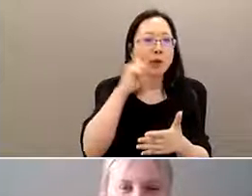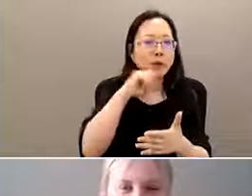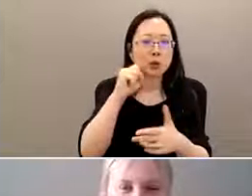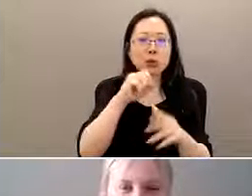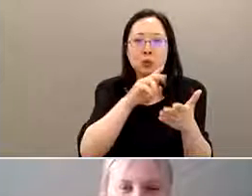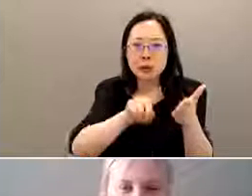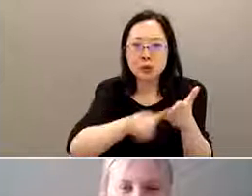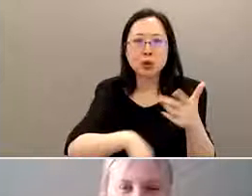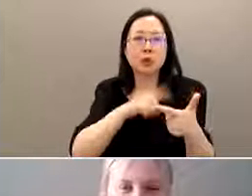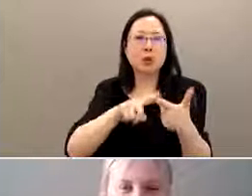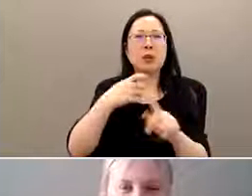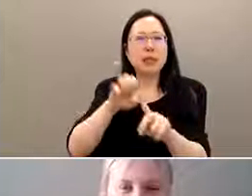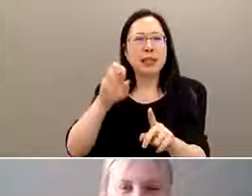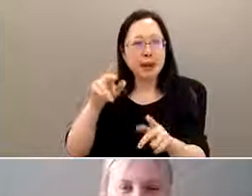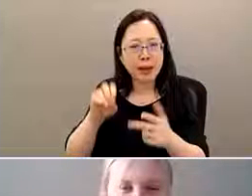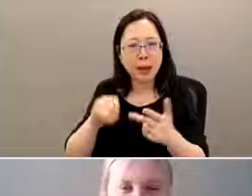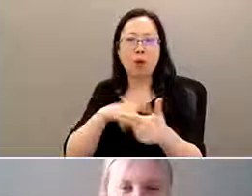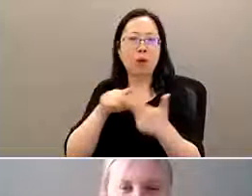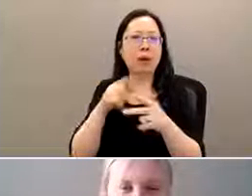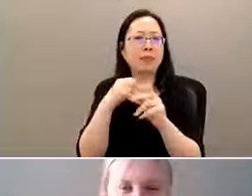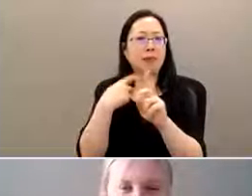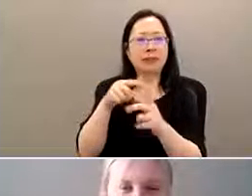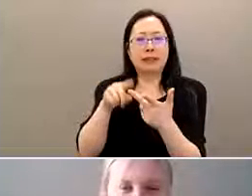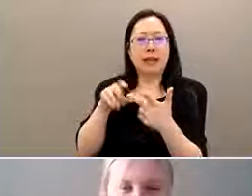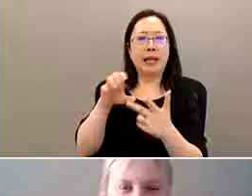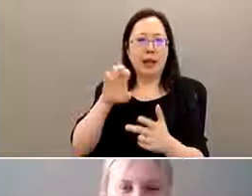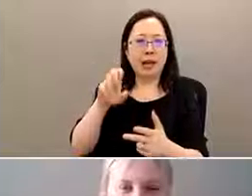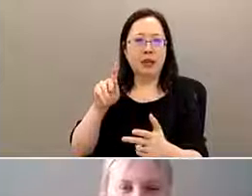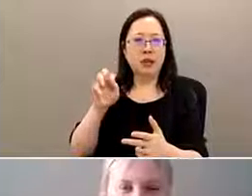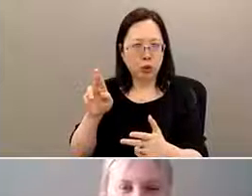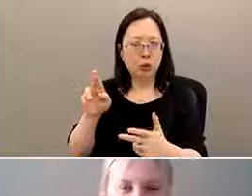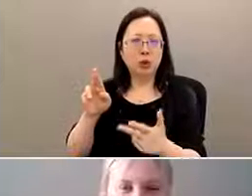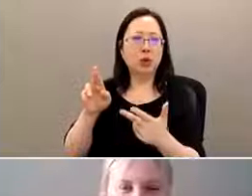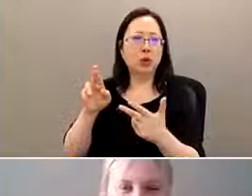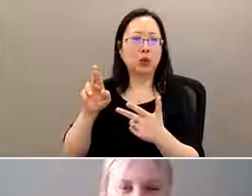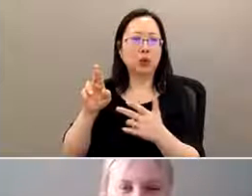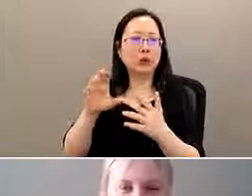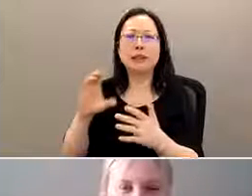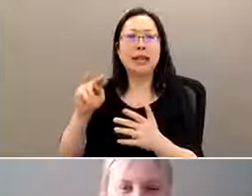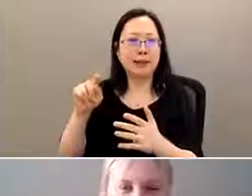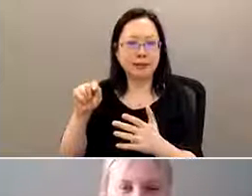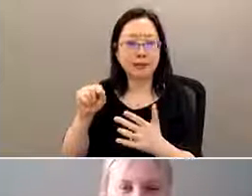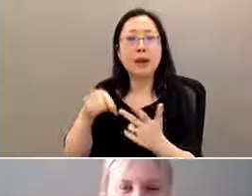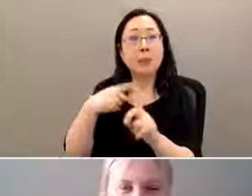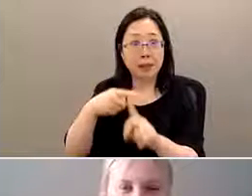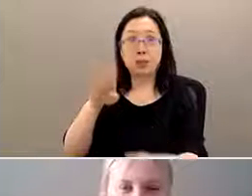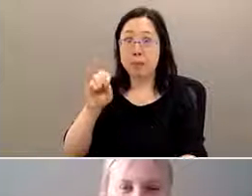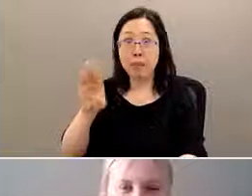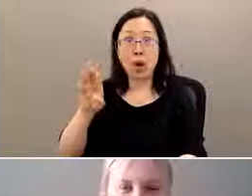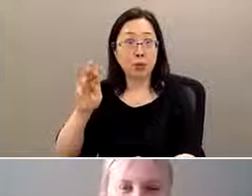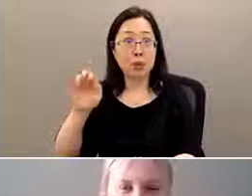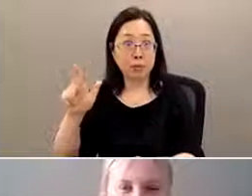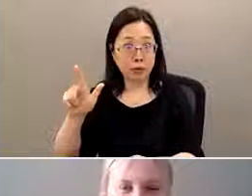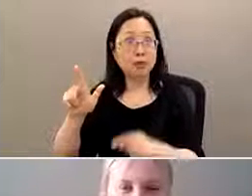involved in the toolkit themselves, also Elder Abuse Prevention Ontario, and Bob Rumble will